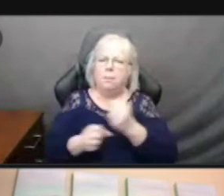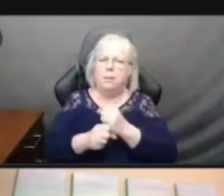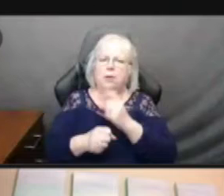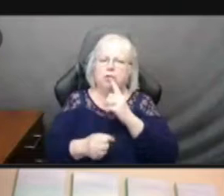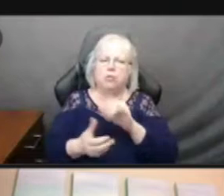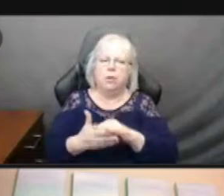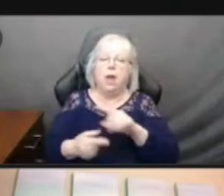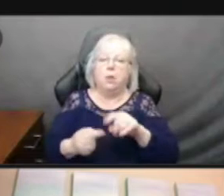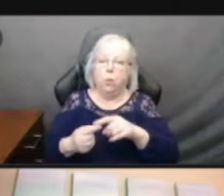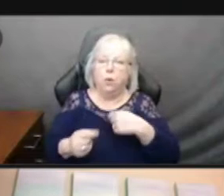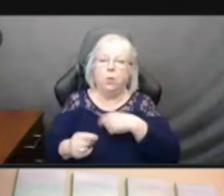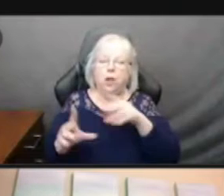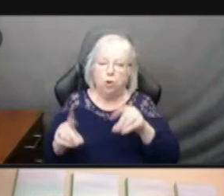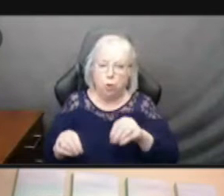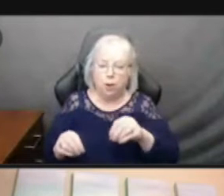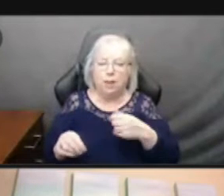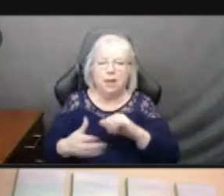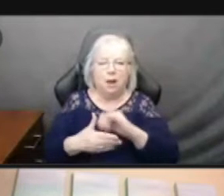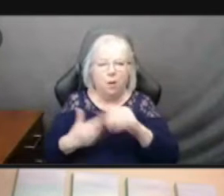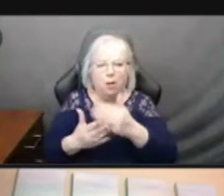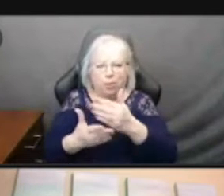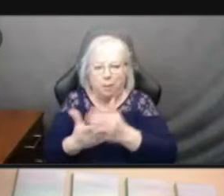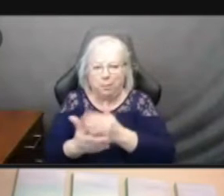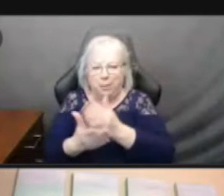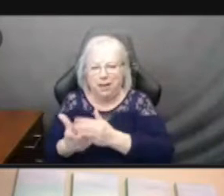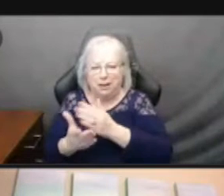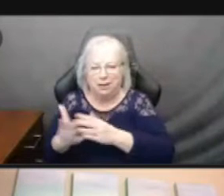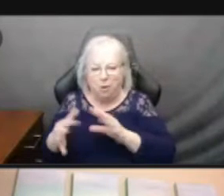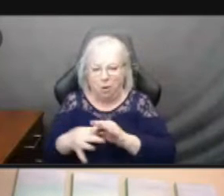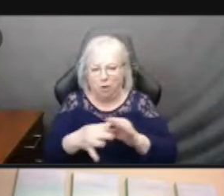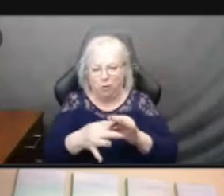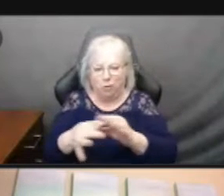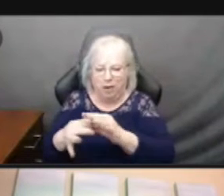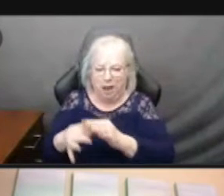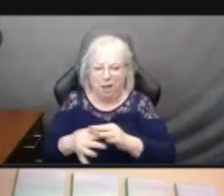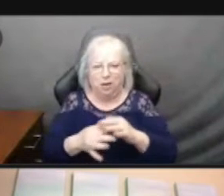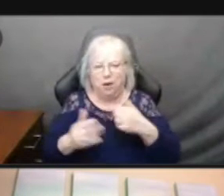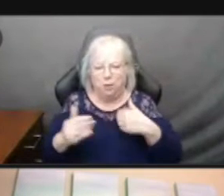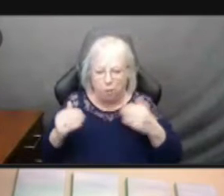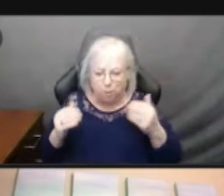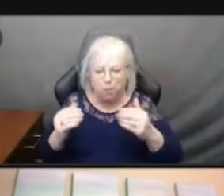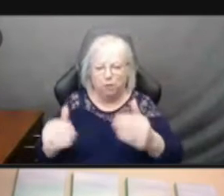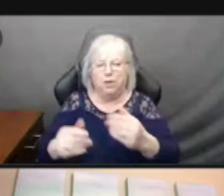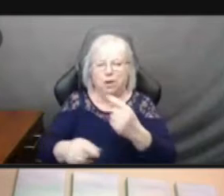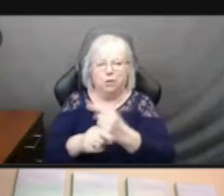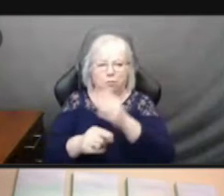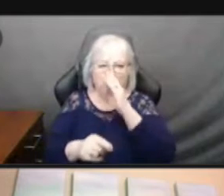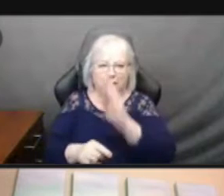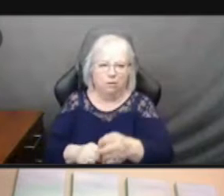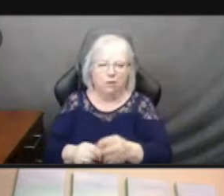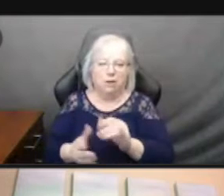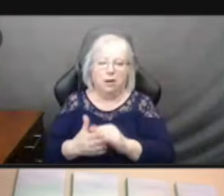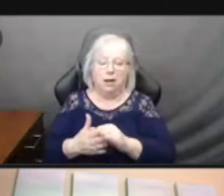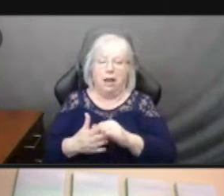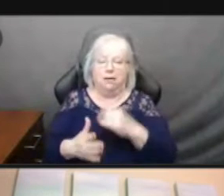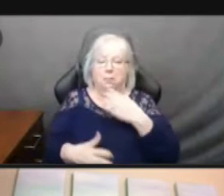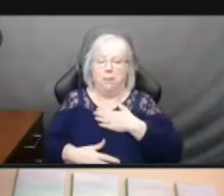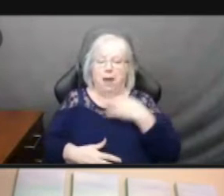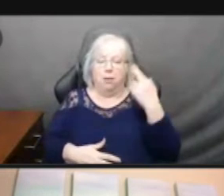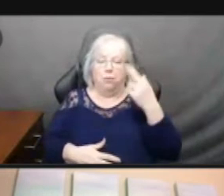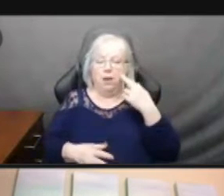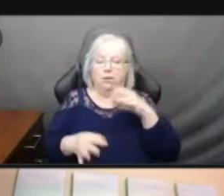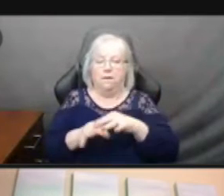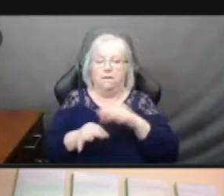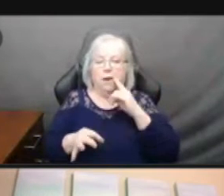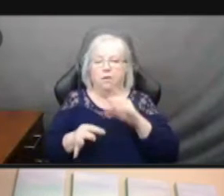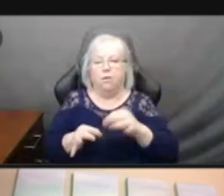have all the pieces together and we're moving in the right direction. So that would be my reason to defer